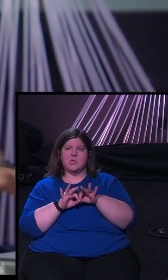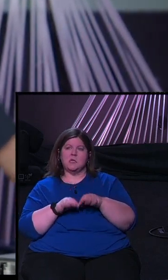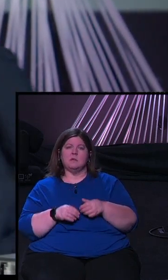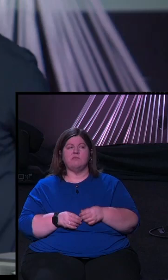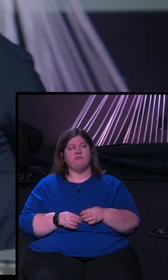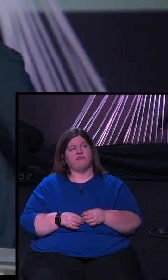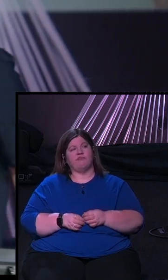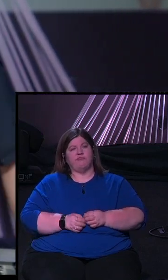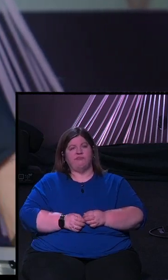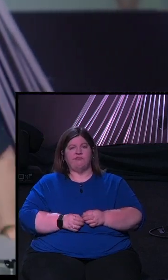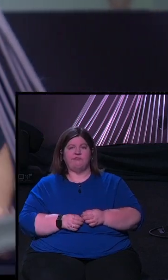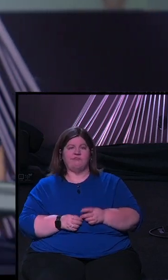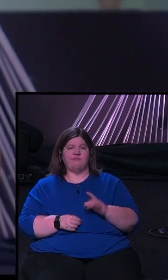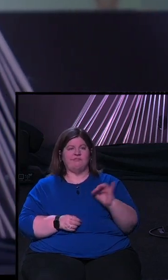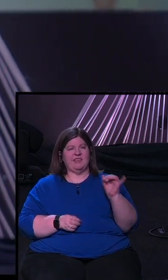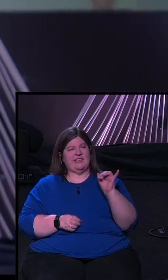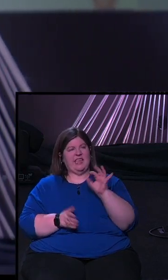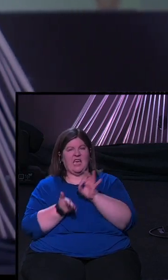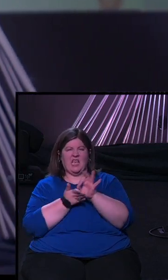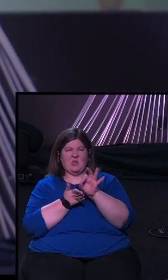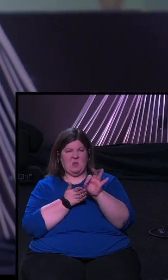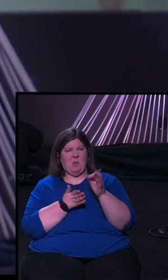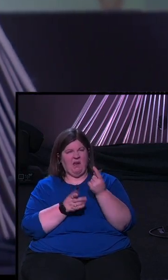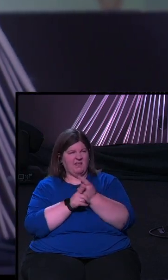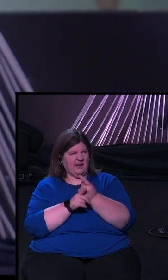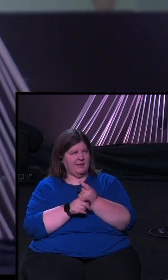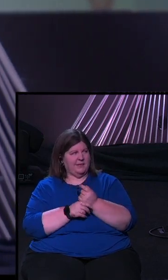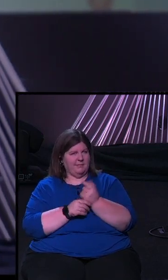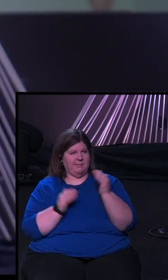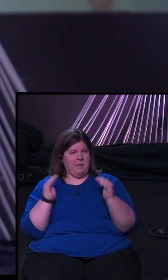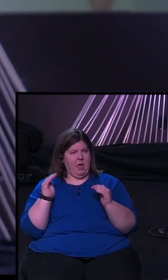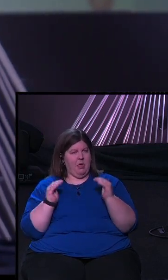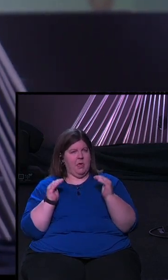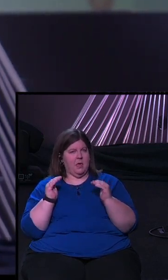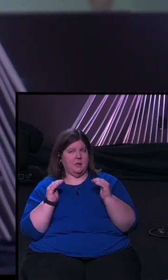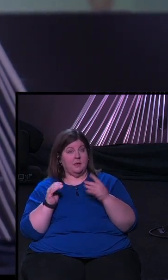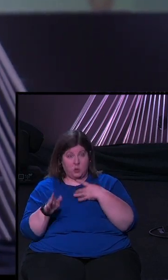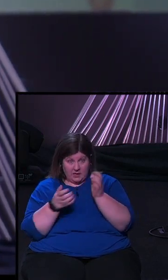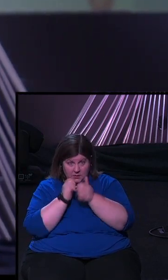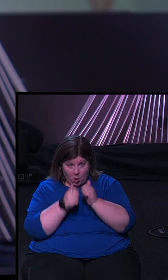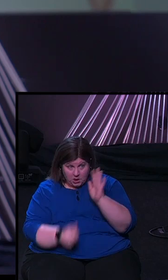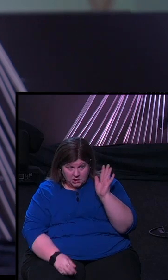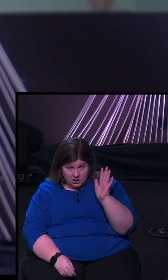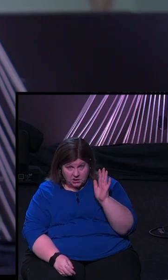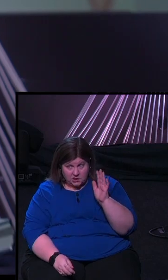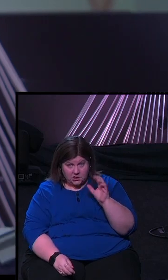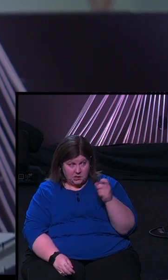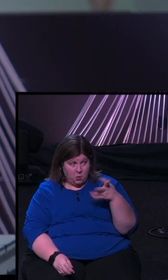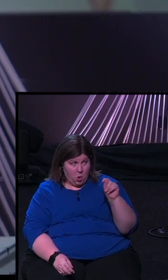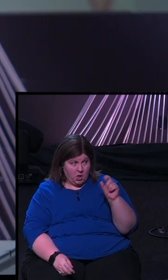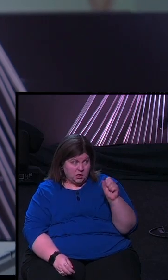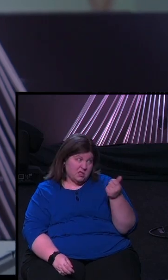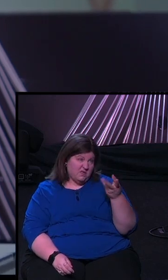This is kind of like a scorecard, isn't it? Anybody here like sports? A